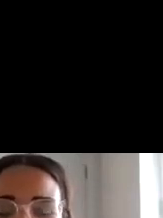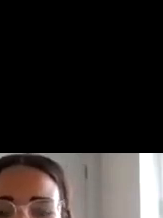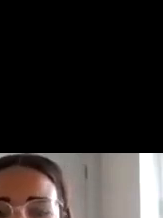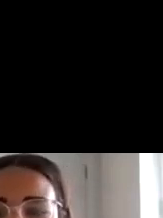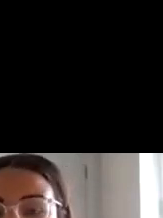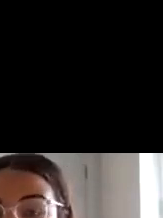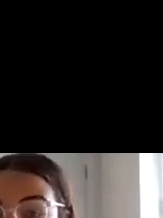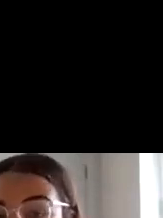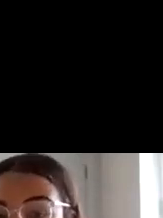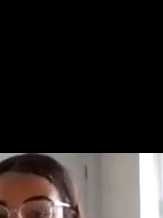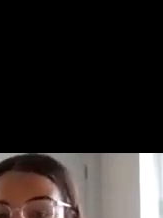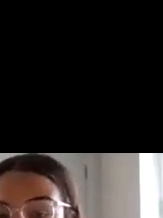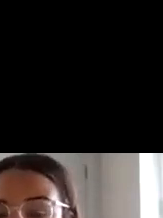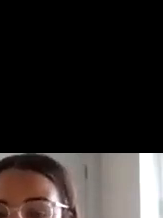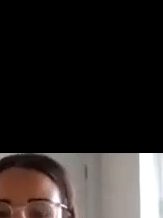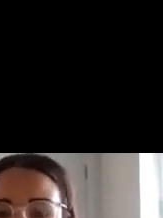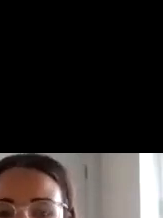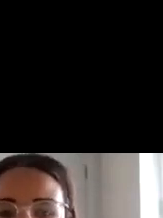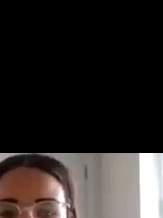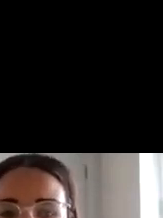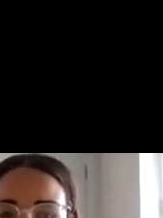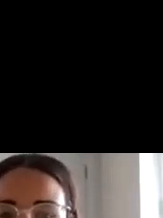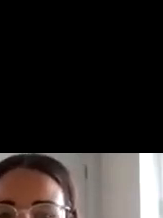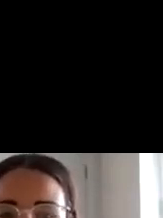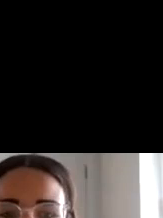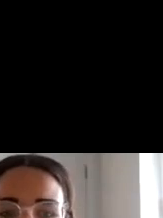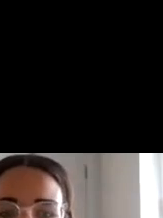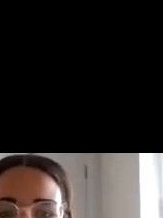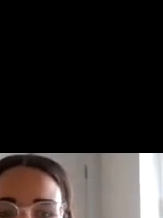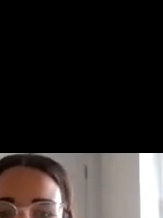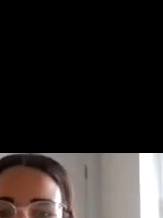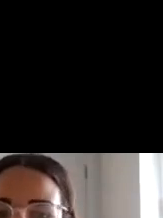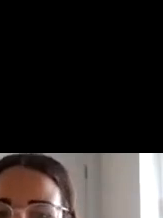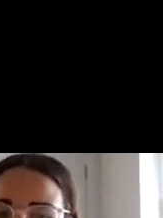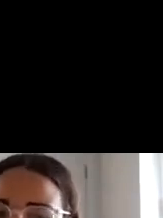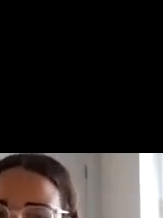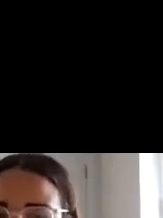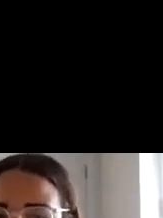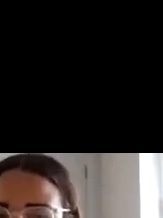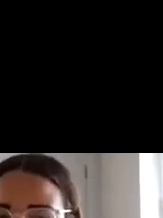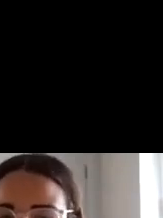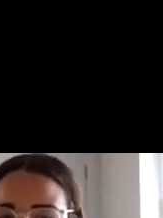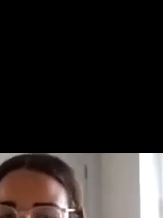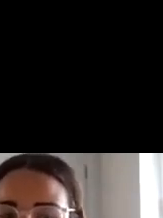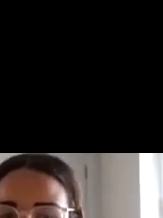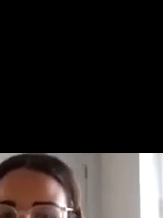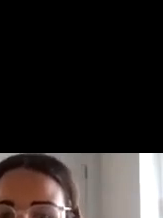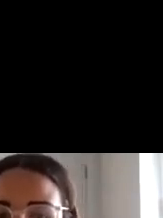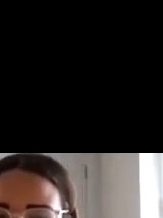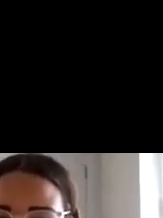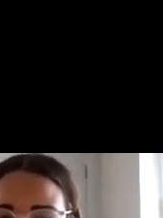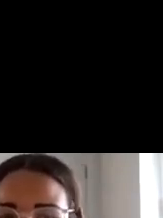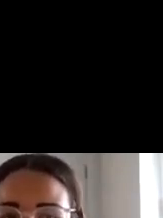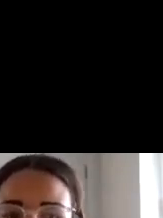really, as essentially today we'd like to try and demonstrate to you how Makaton's such a fantastic approach